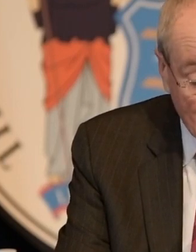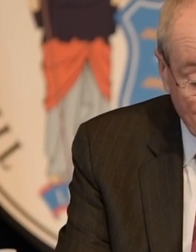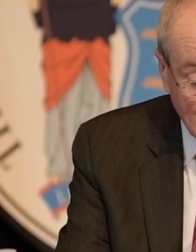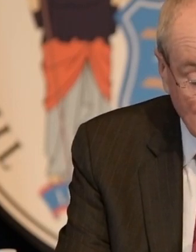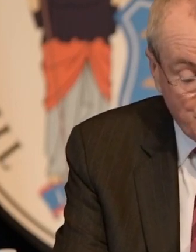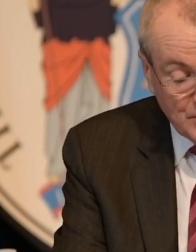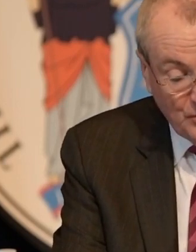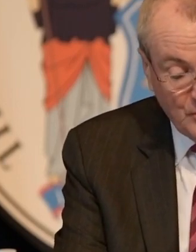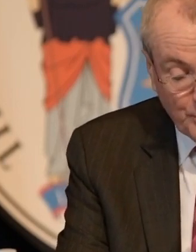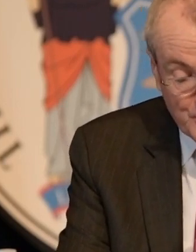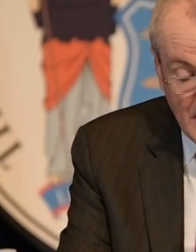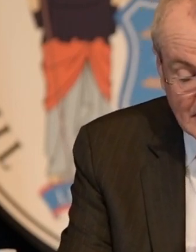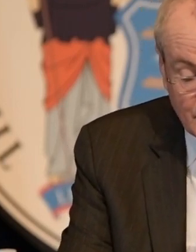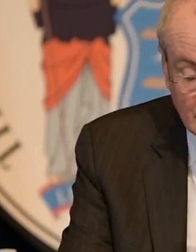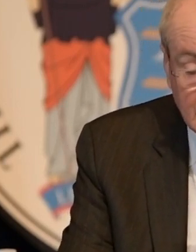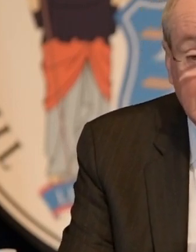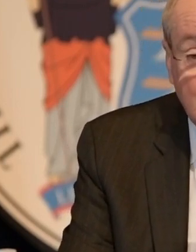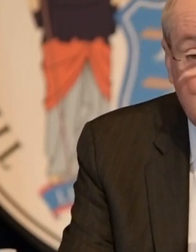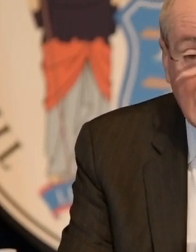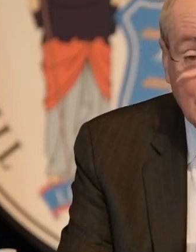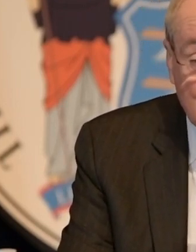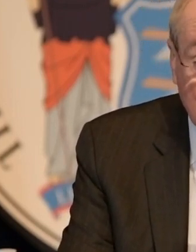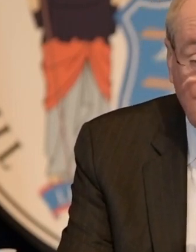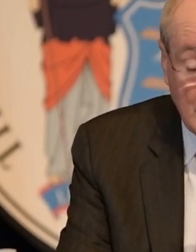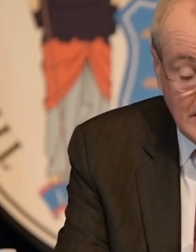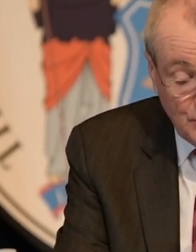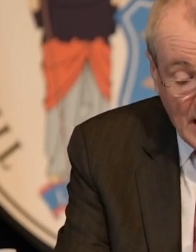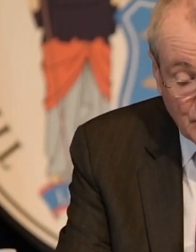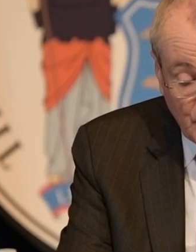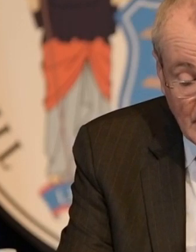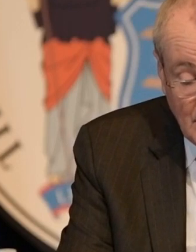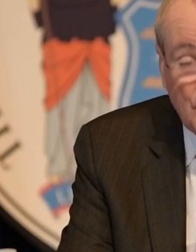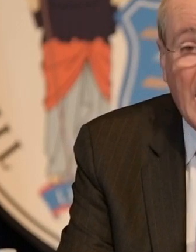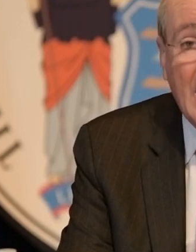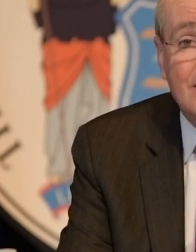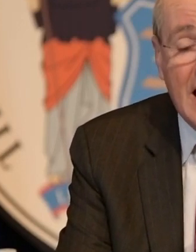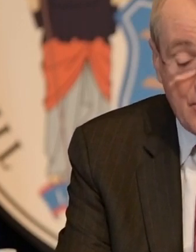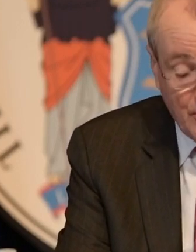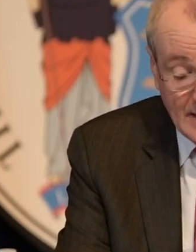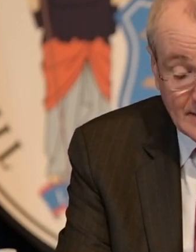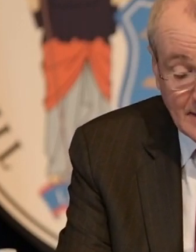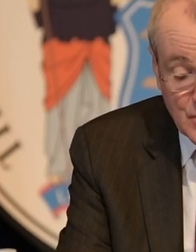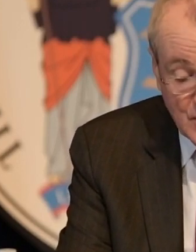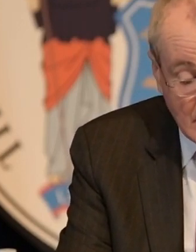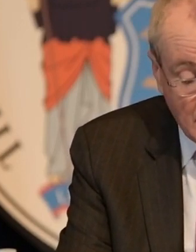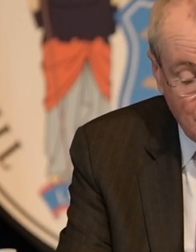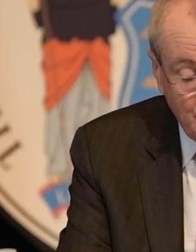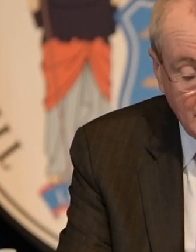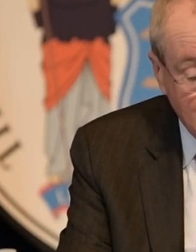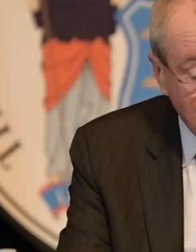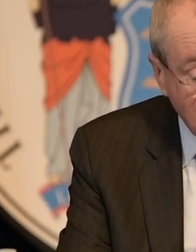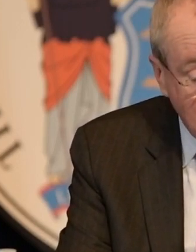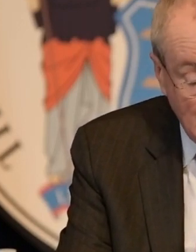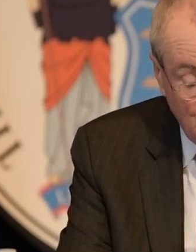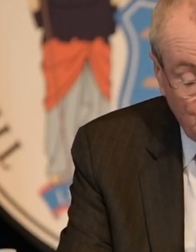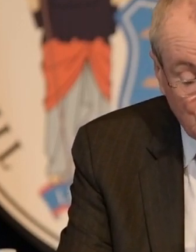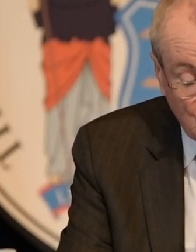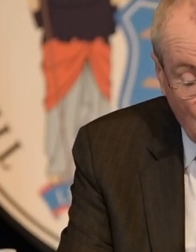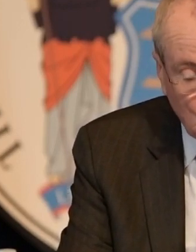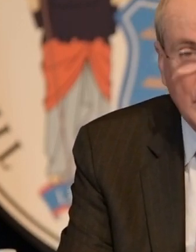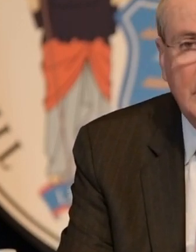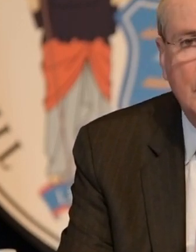story. Let's put this in perspective. Jack, as you can see, is as athletic as they come. He